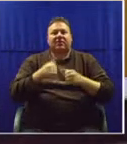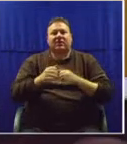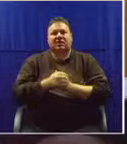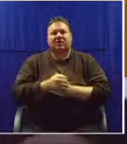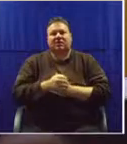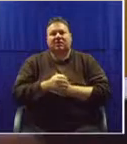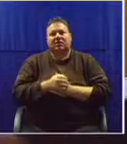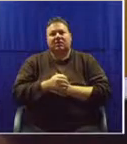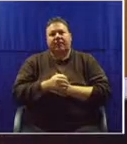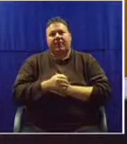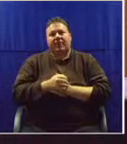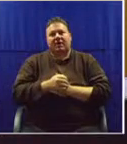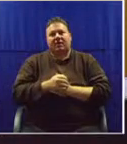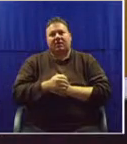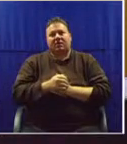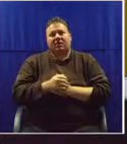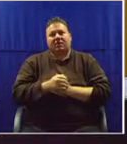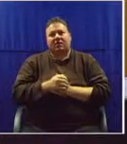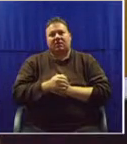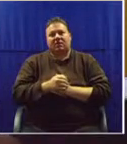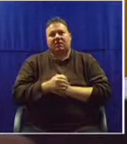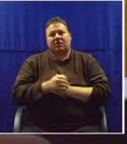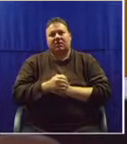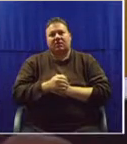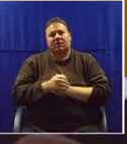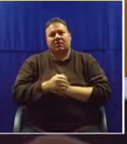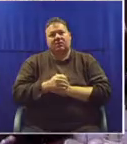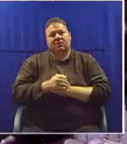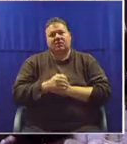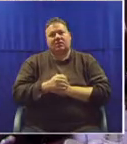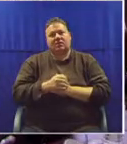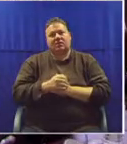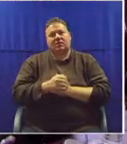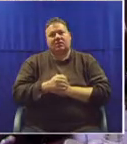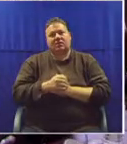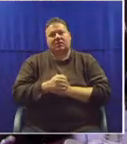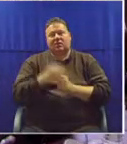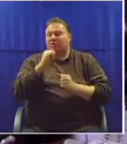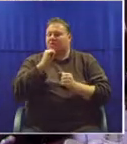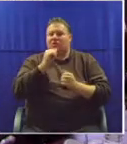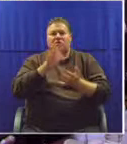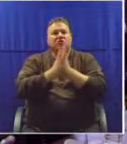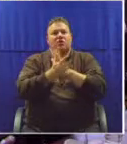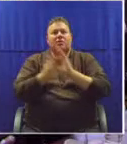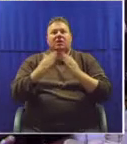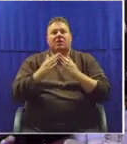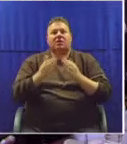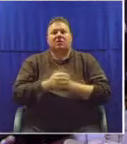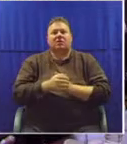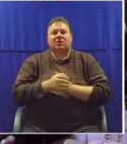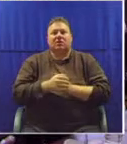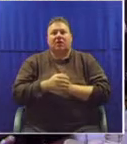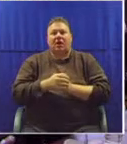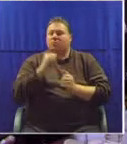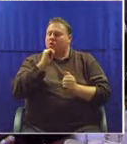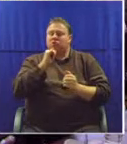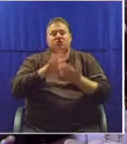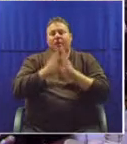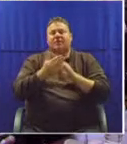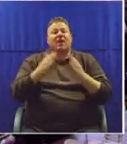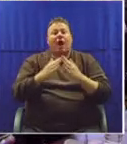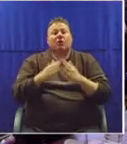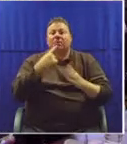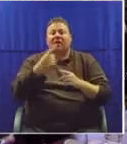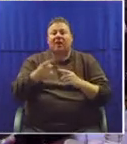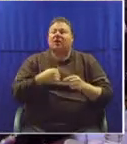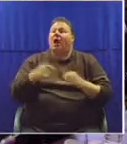am, honorable member, I am on the floor. Are you not going to disrupt the House? I can assure you. I am saying to you,